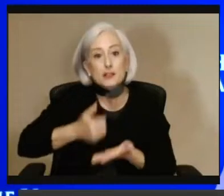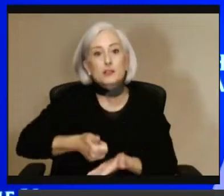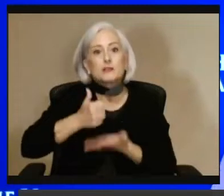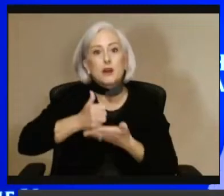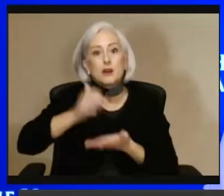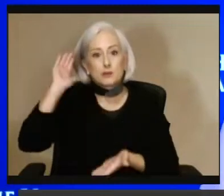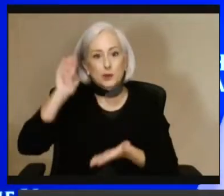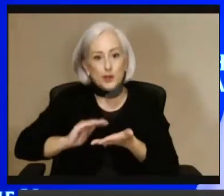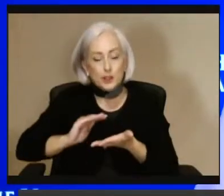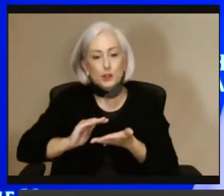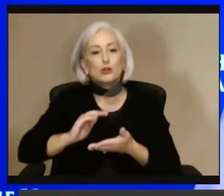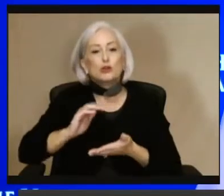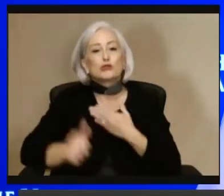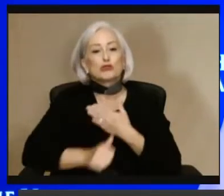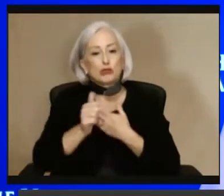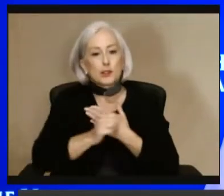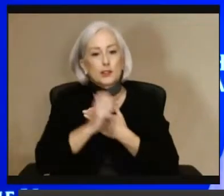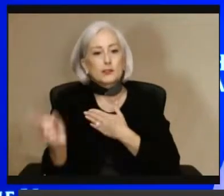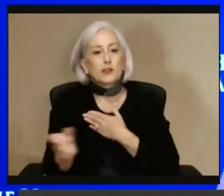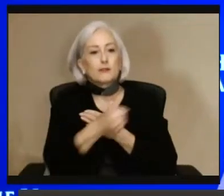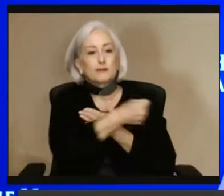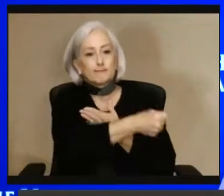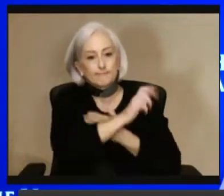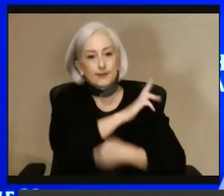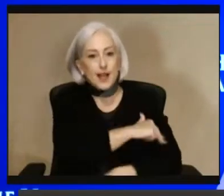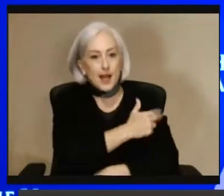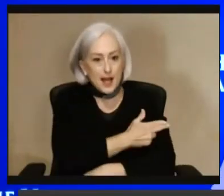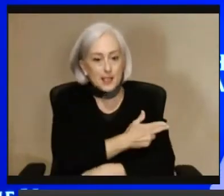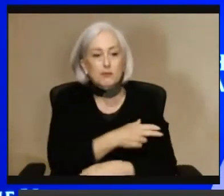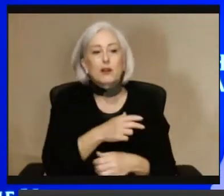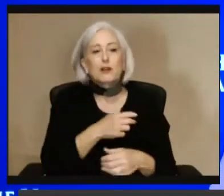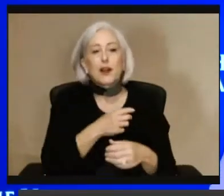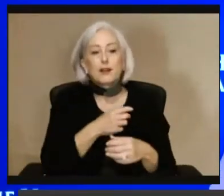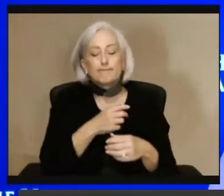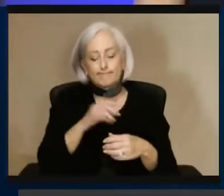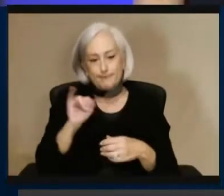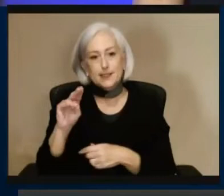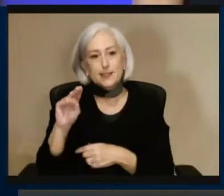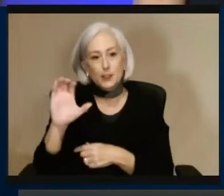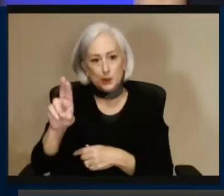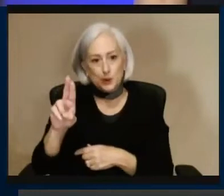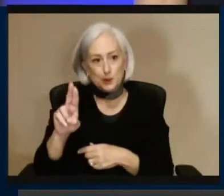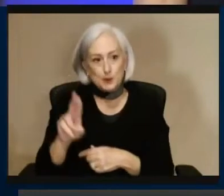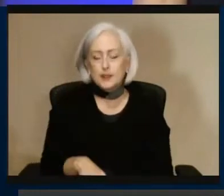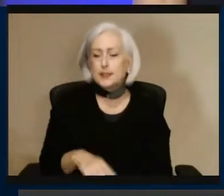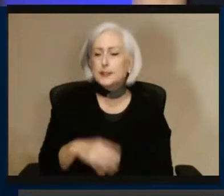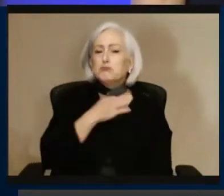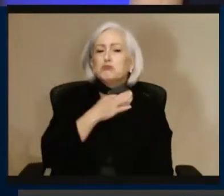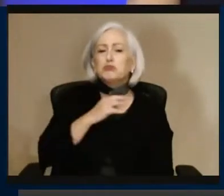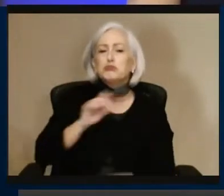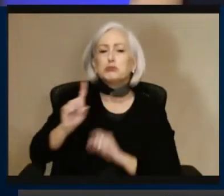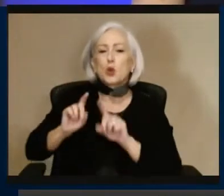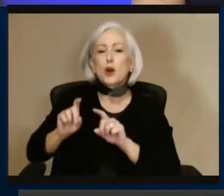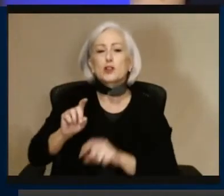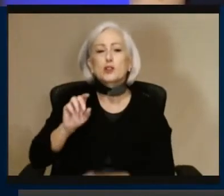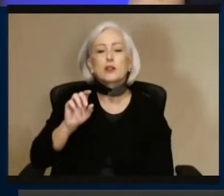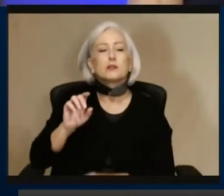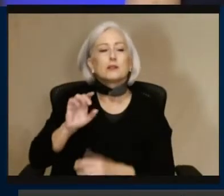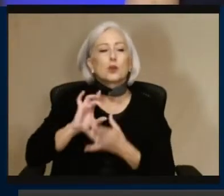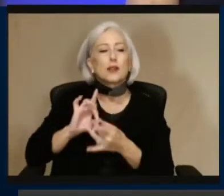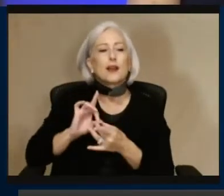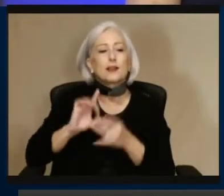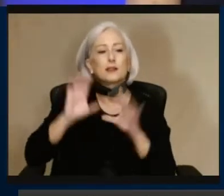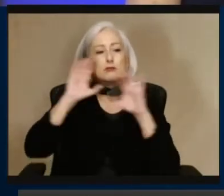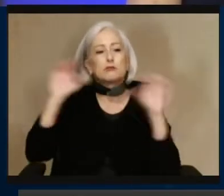the hospital and, of course, going to the ICU. So, a couple things I want to ask you about. The Biden administration talking about the